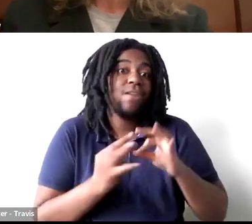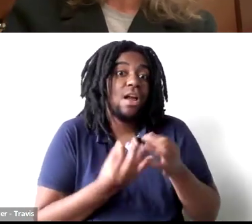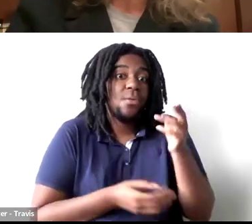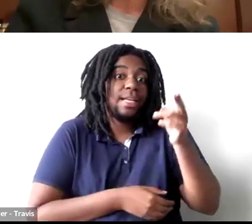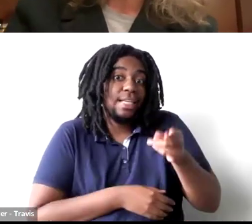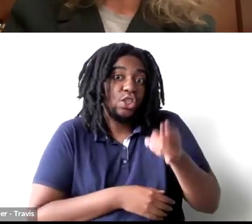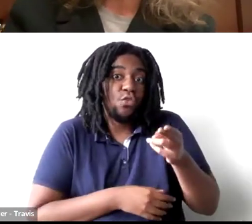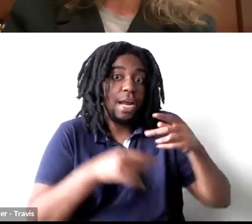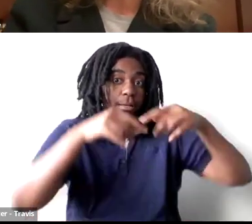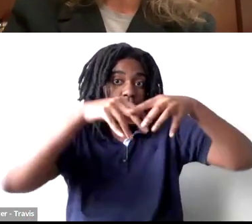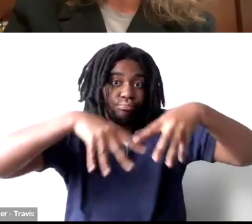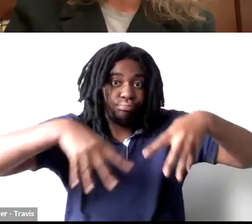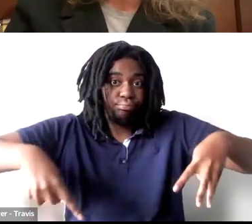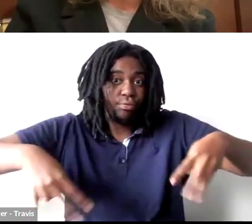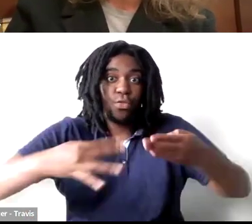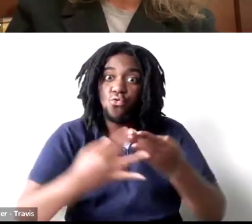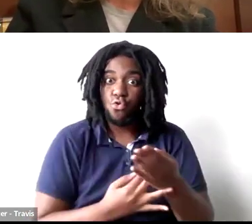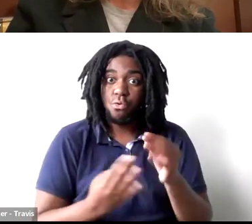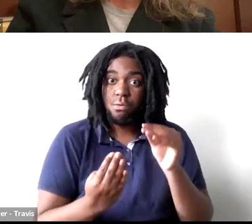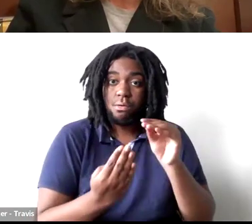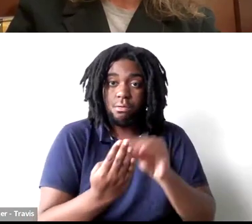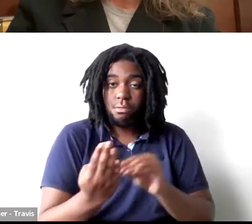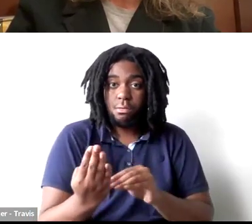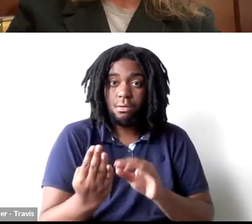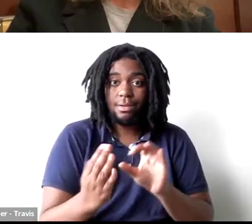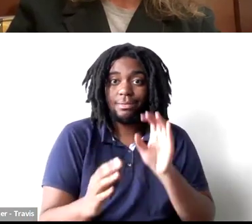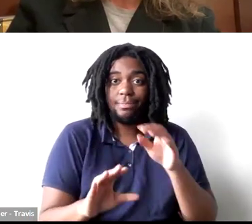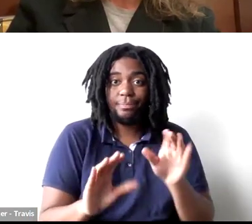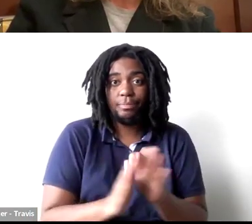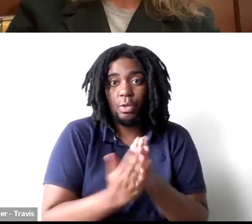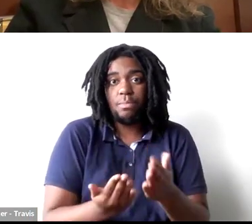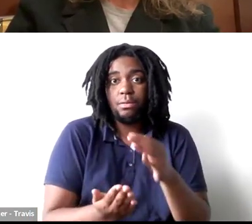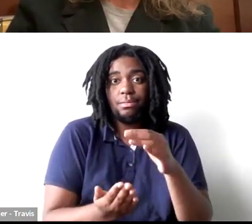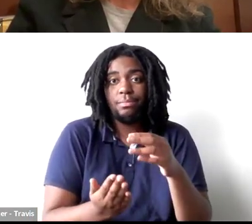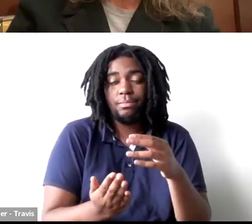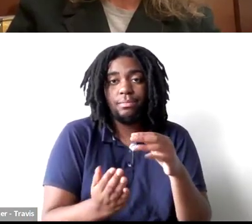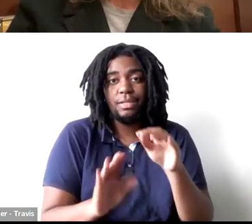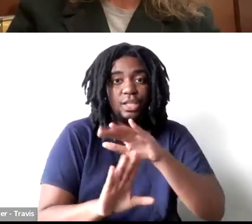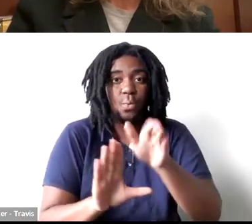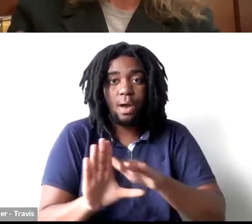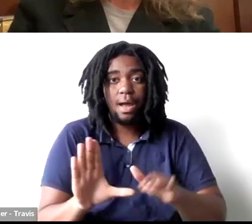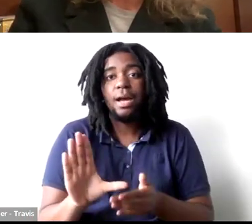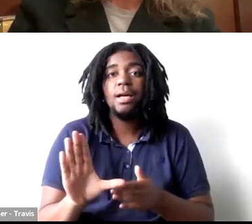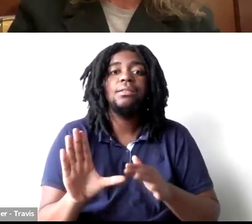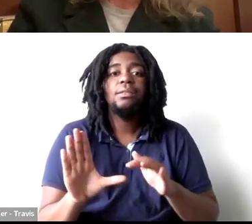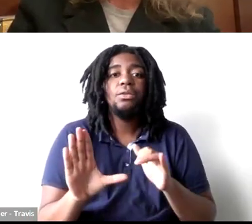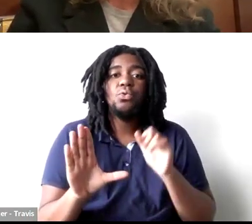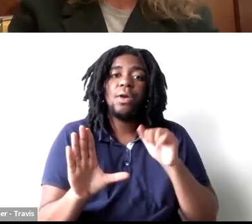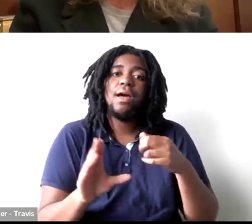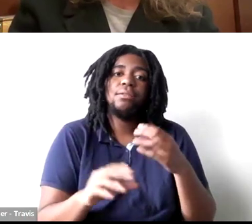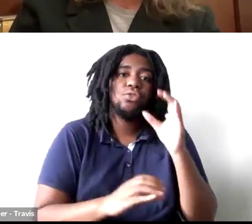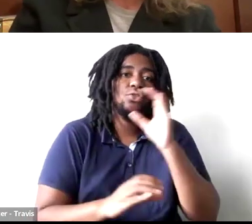personages that are in silhouettes, you might be able to do a search for the name to see it. I have seen, for instance, at